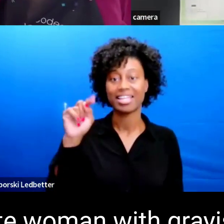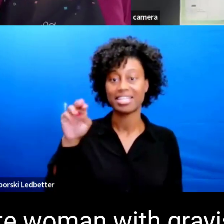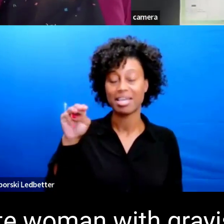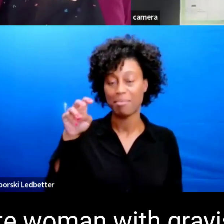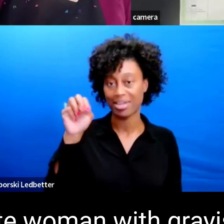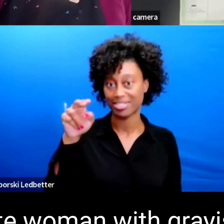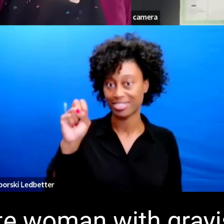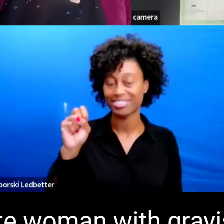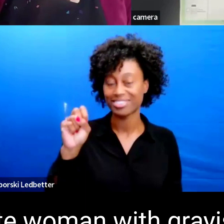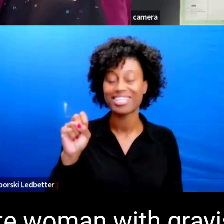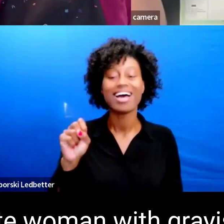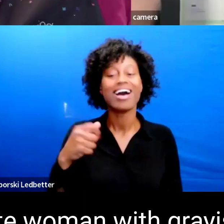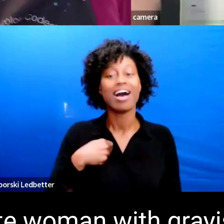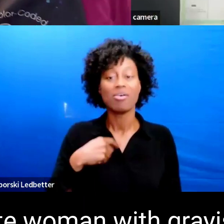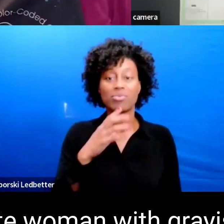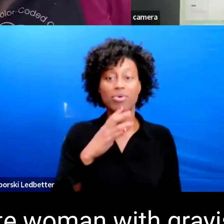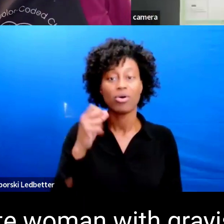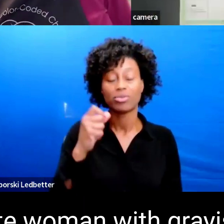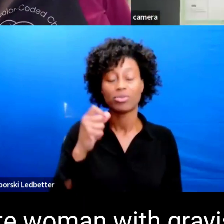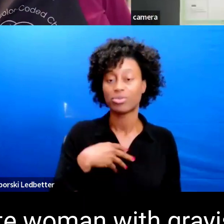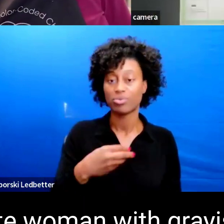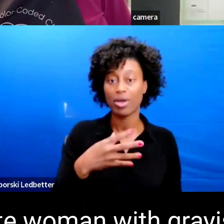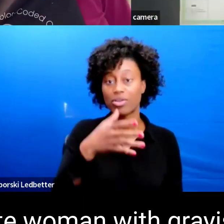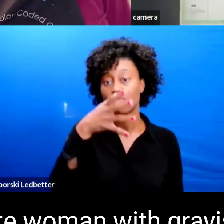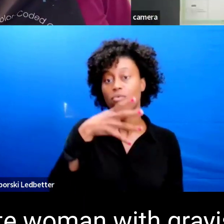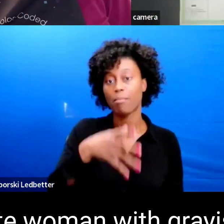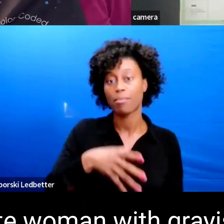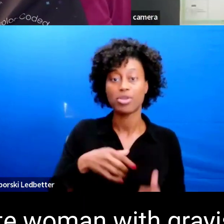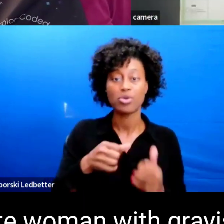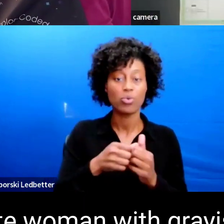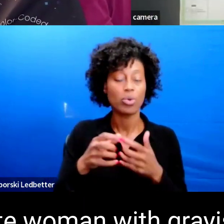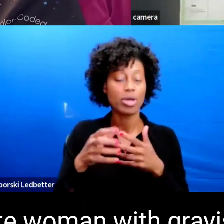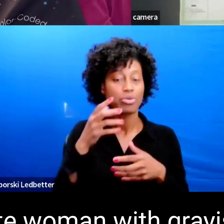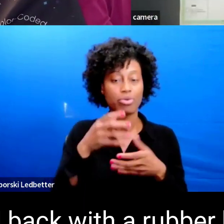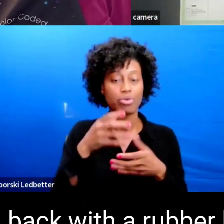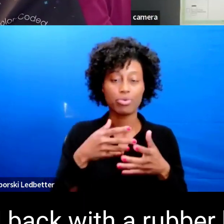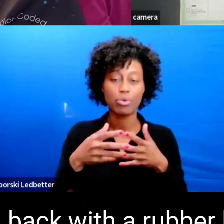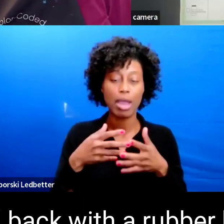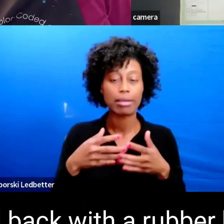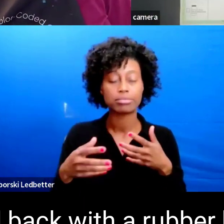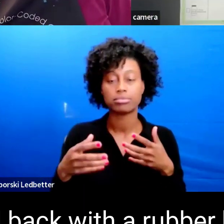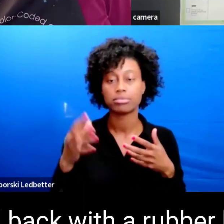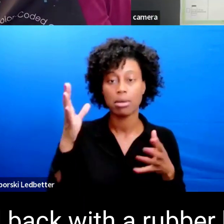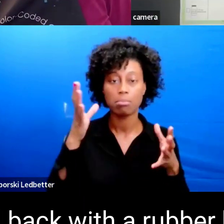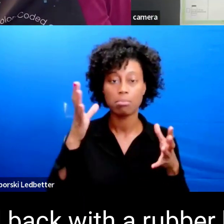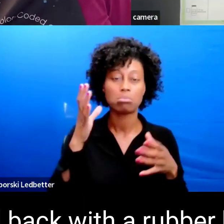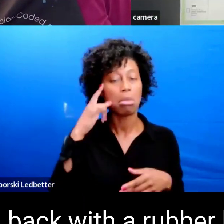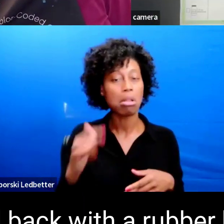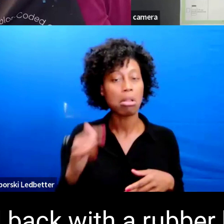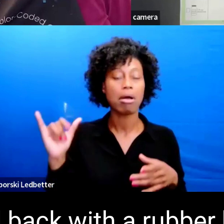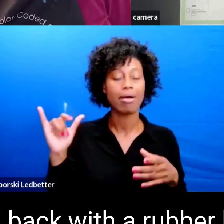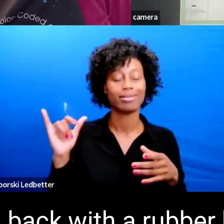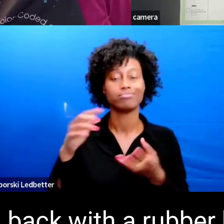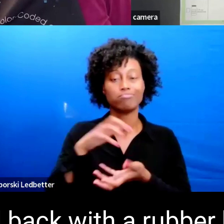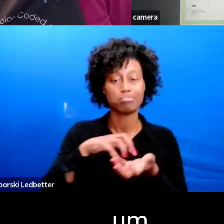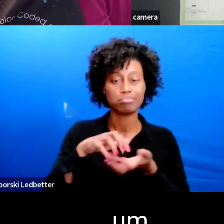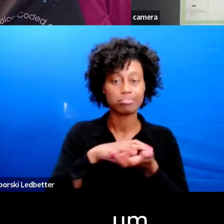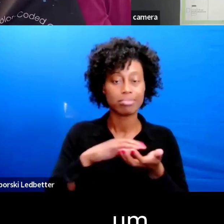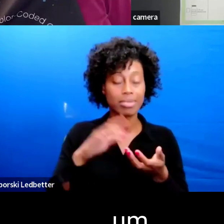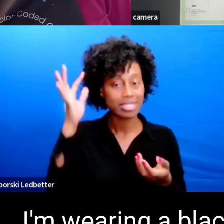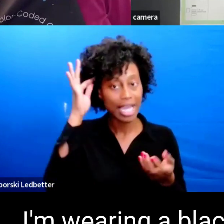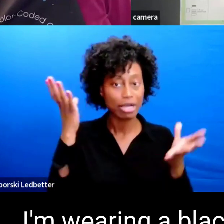I am a older white woman with grayish blonde hair. It's pulled back with a rubber band,